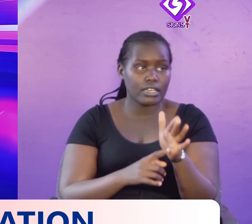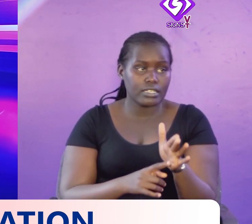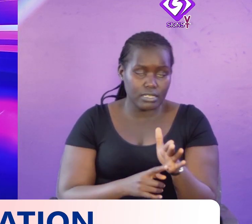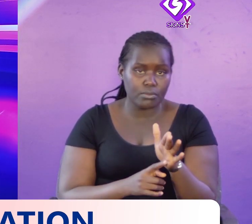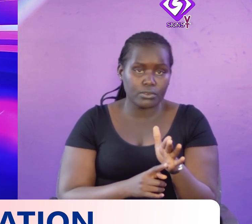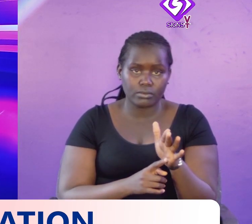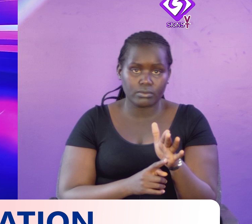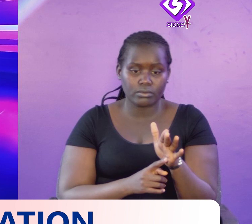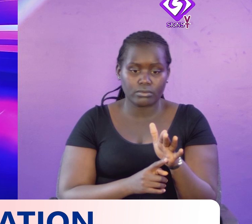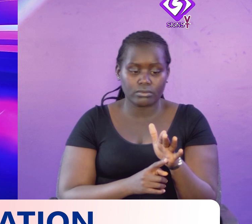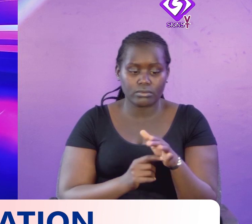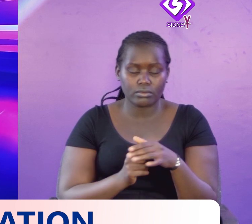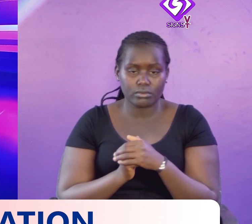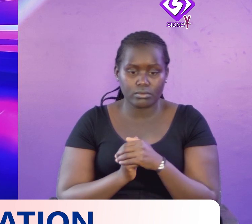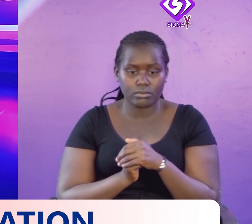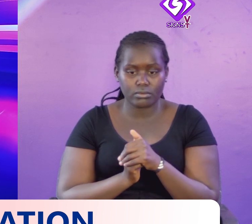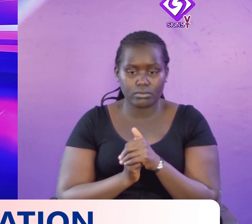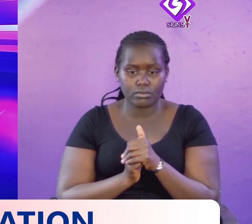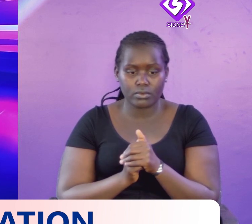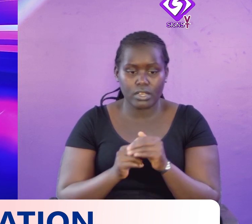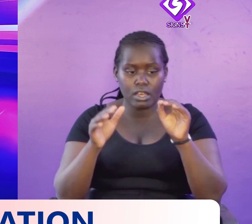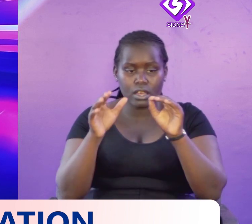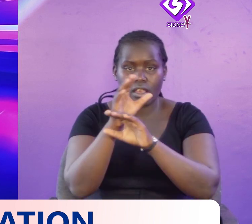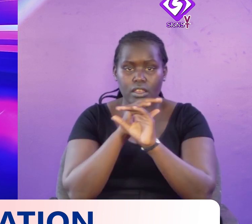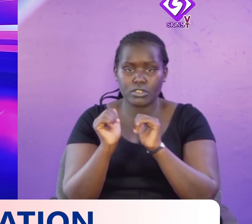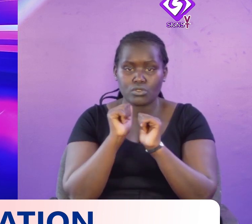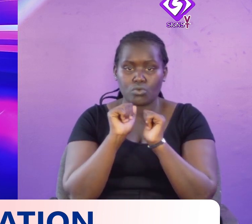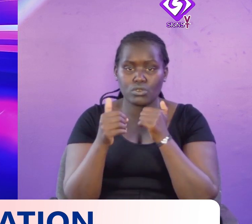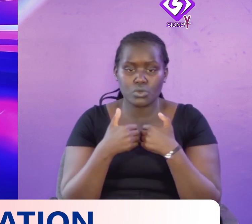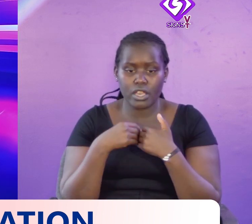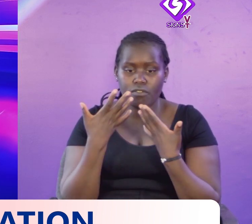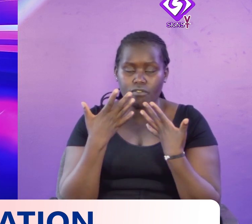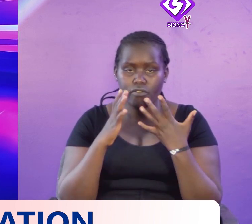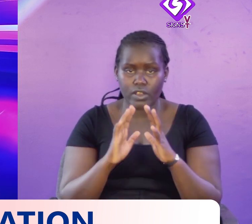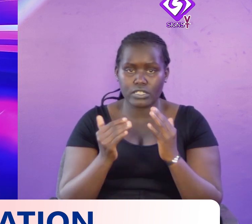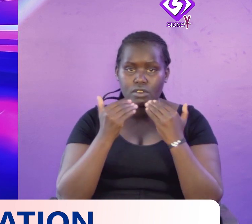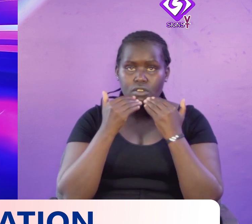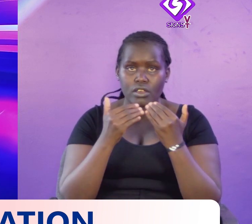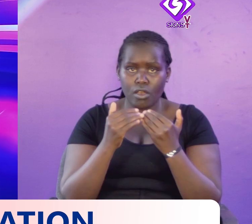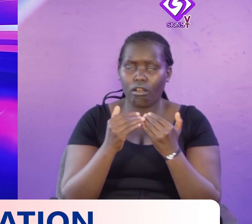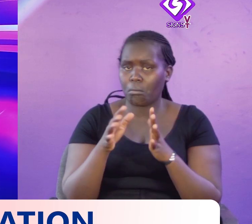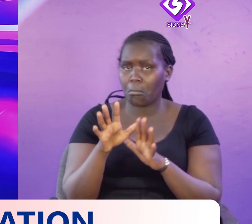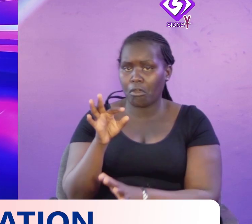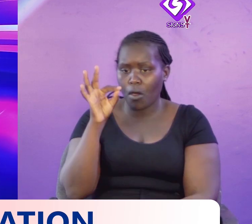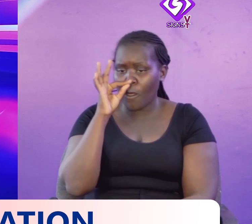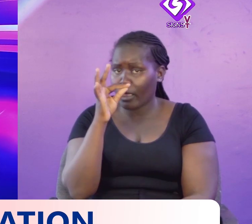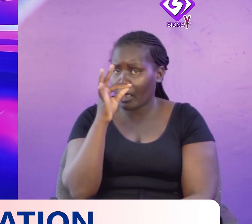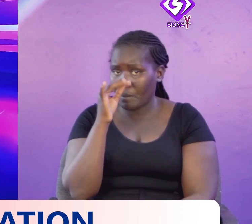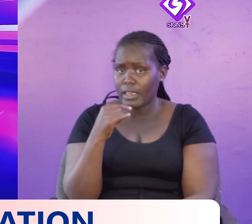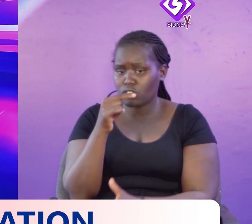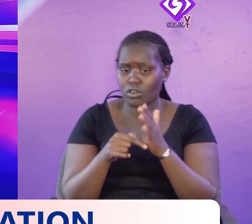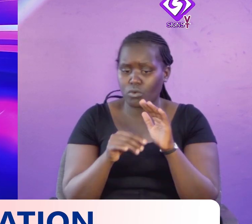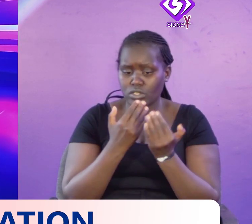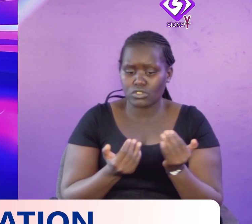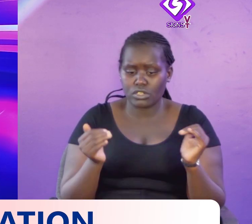you today. Right. The president that we had, thank God for him, Mr. Kibaki, made sure that our